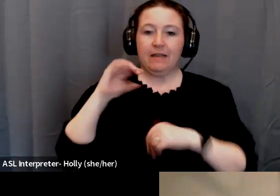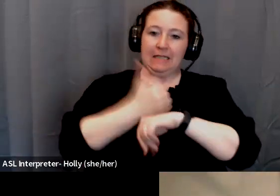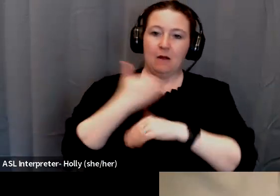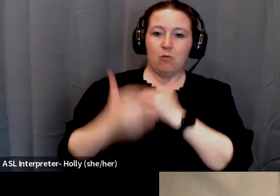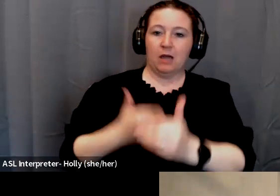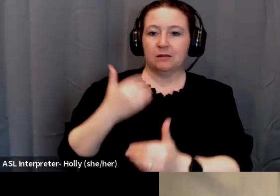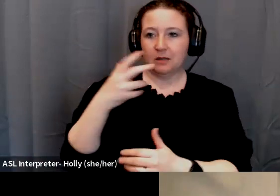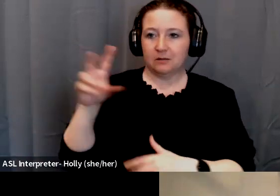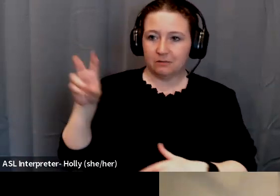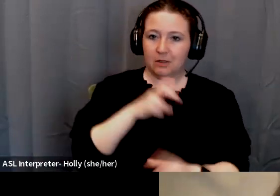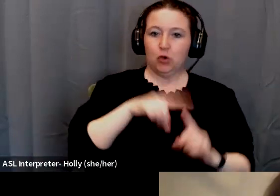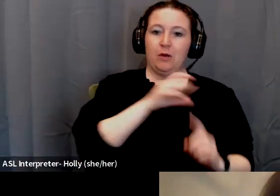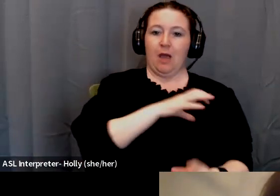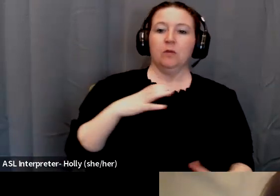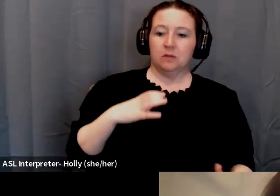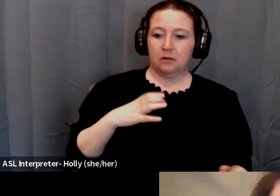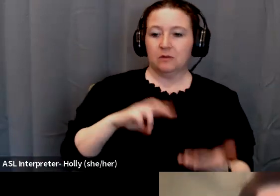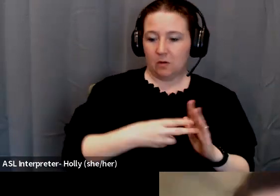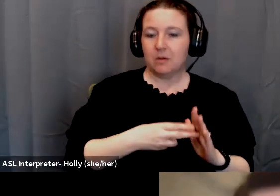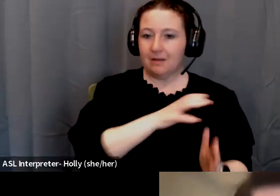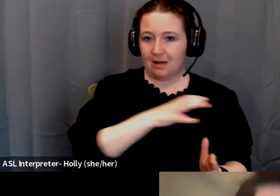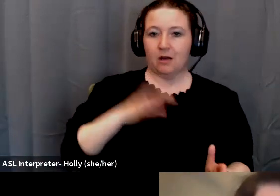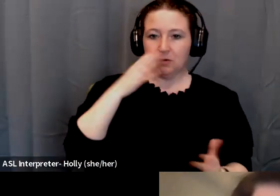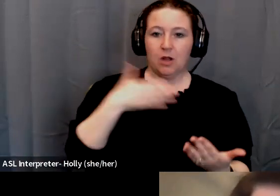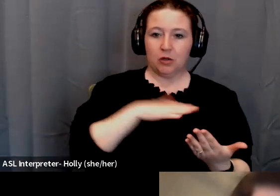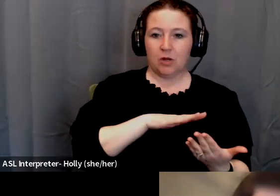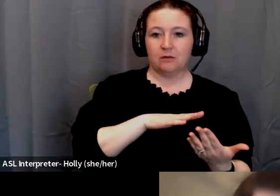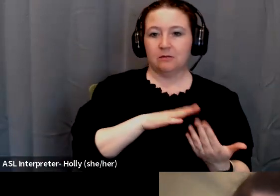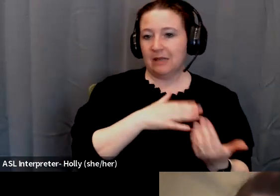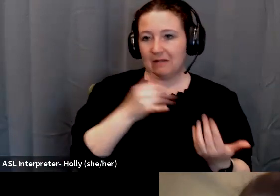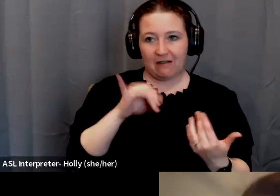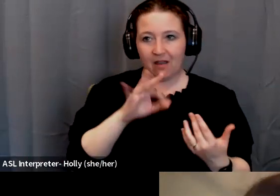council. So it will get addressed even if it gets tabled at the assembly.